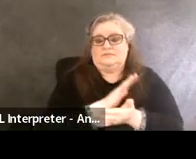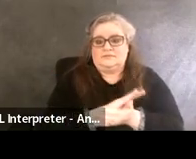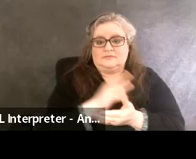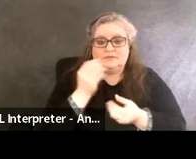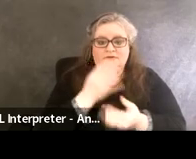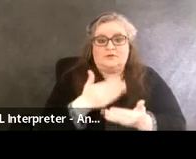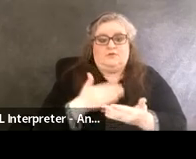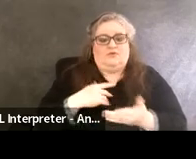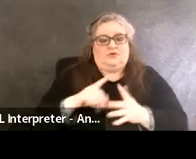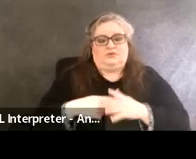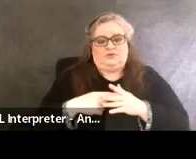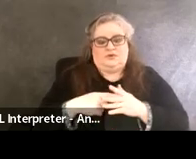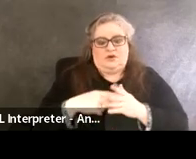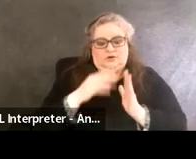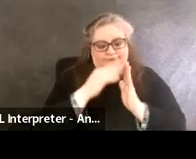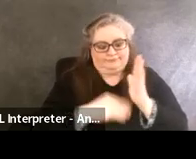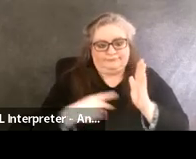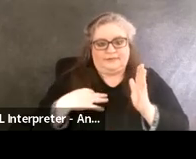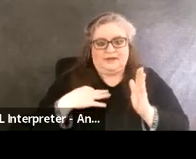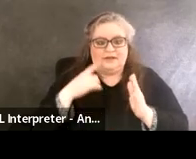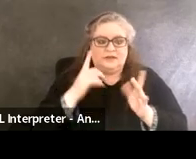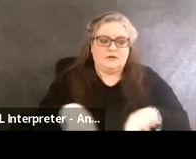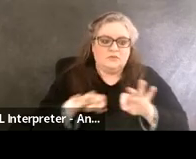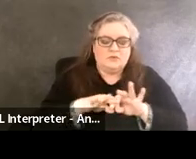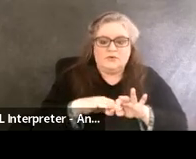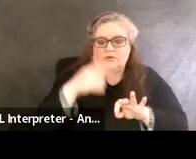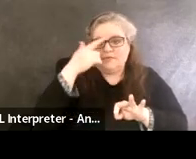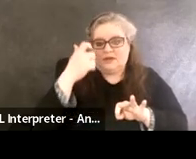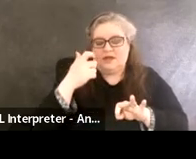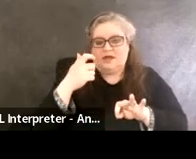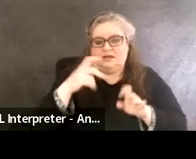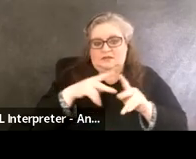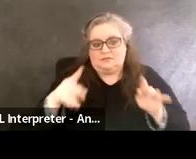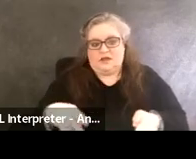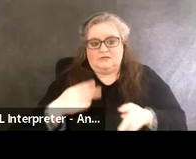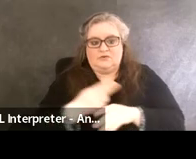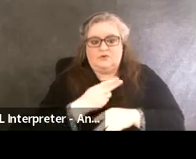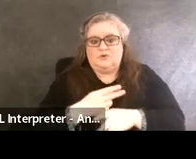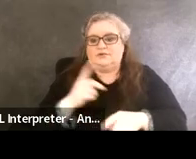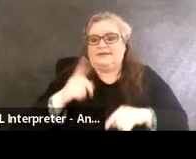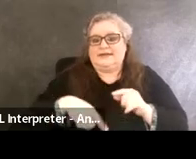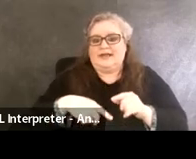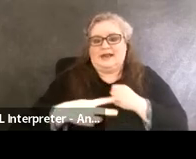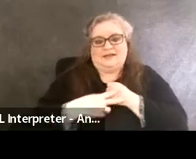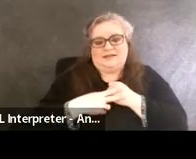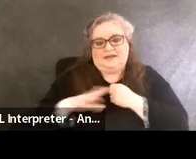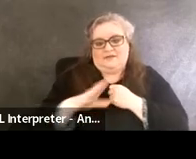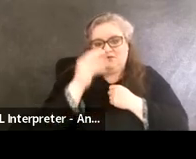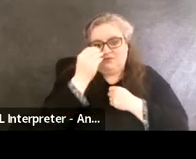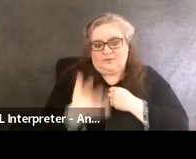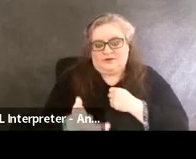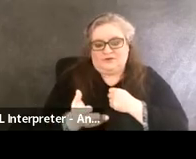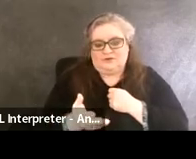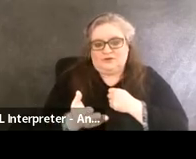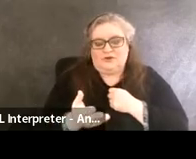before you get started. It's important to do this because the platform that's being used cannot save your information.